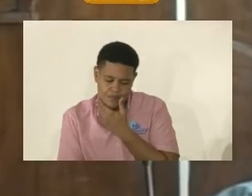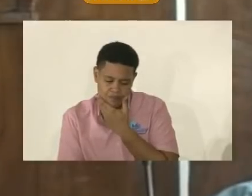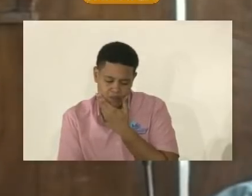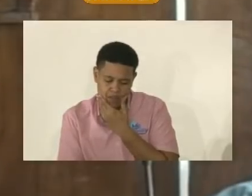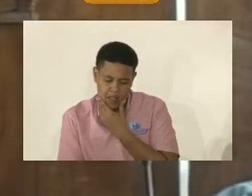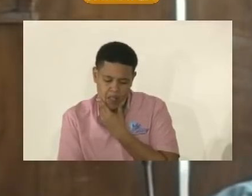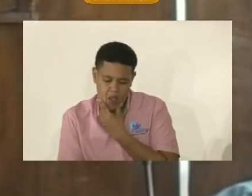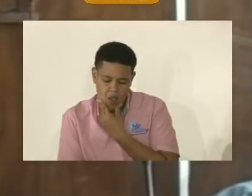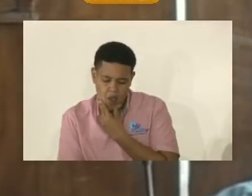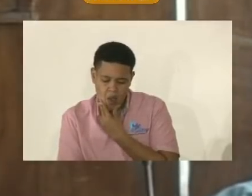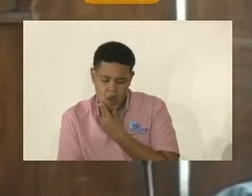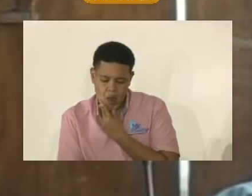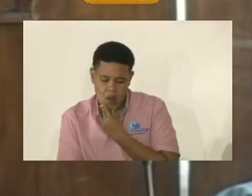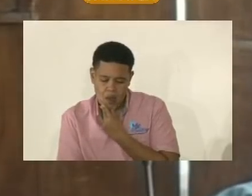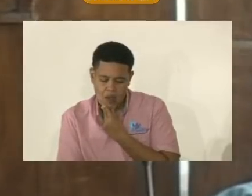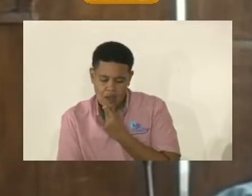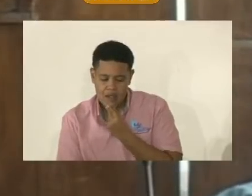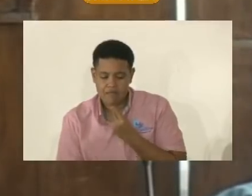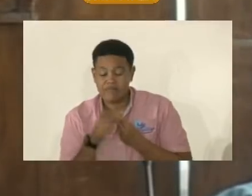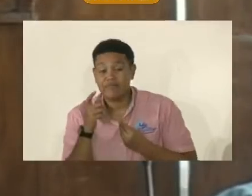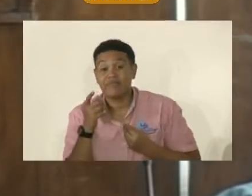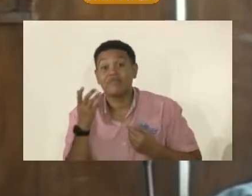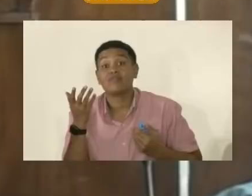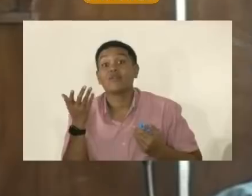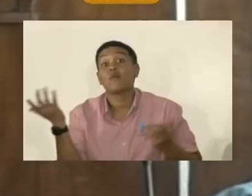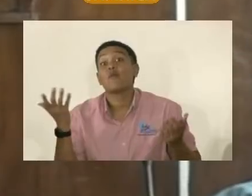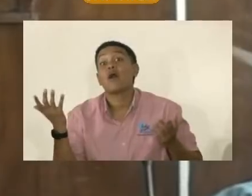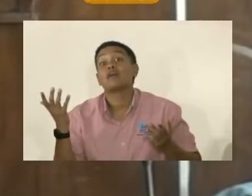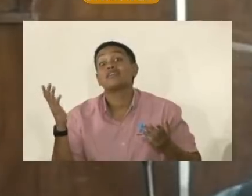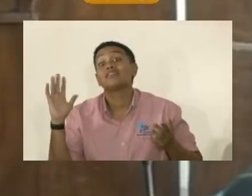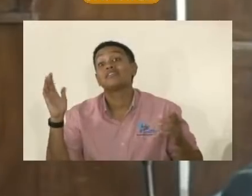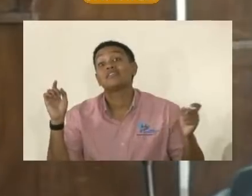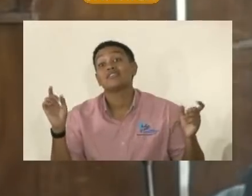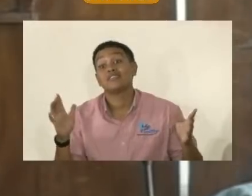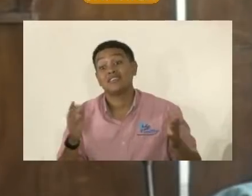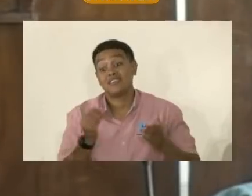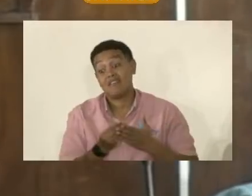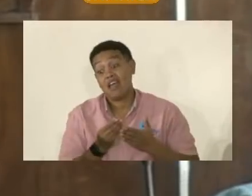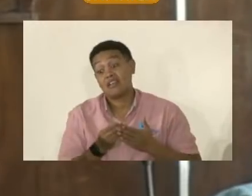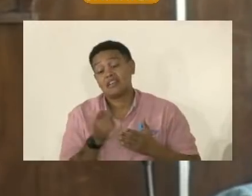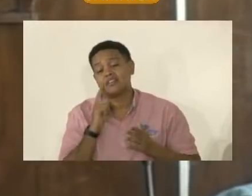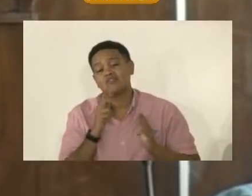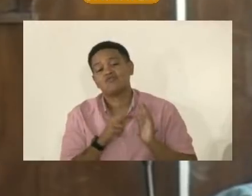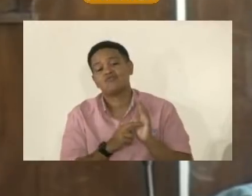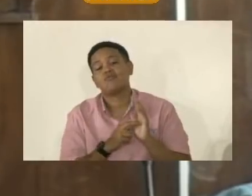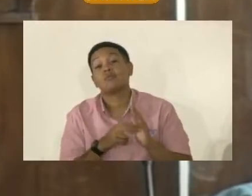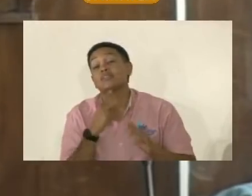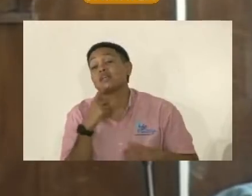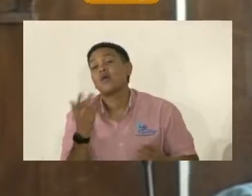the lower house referred to as to eat a food. To eat a food.